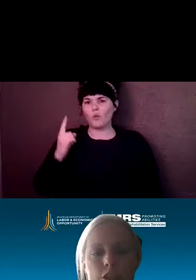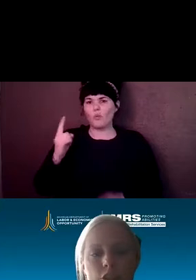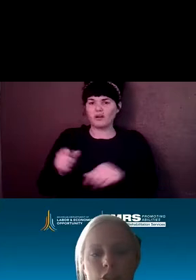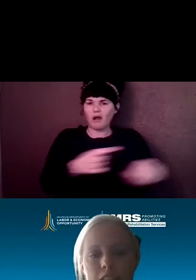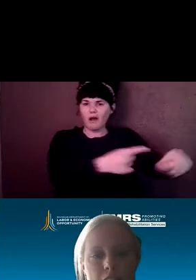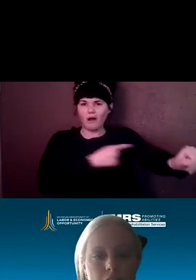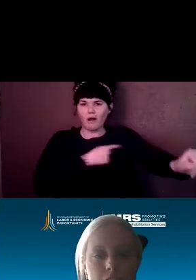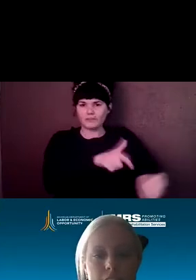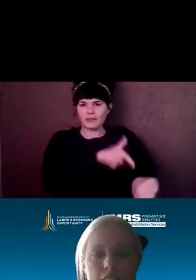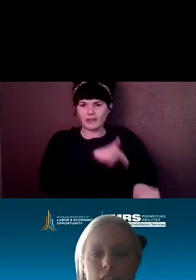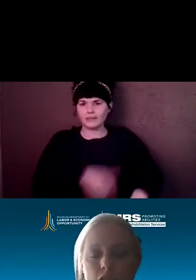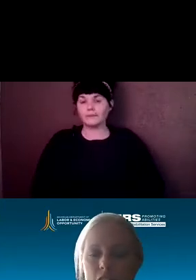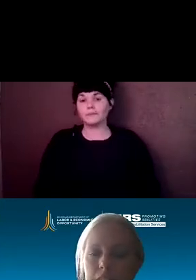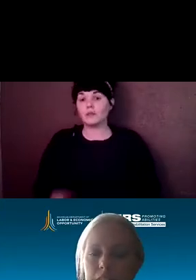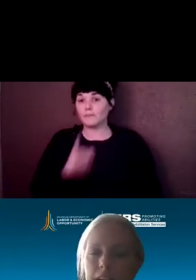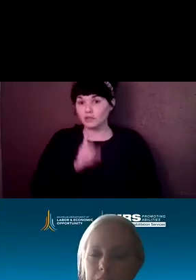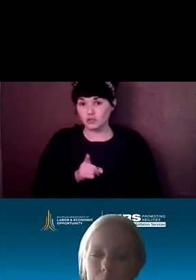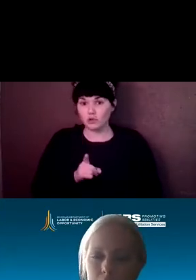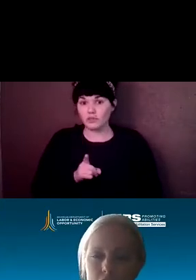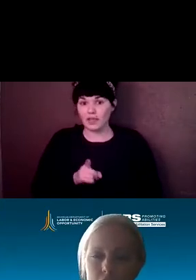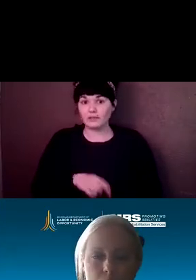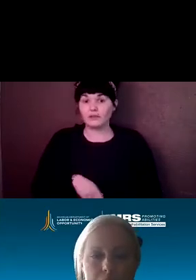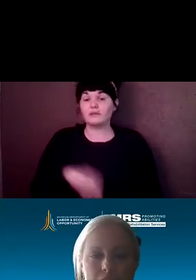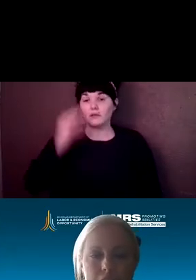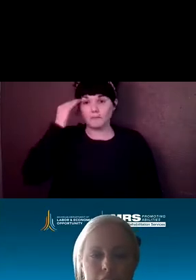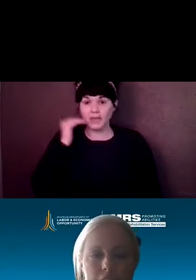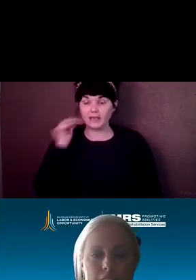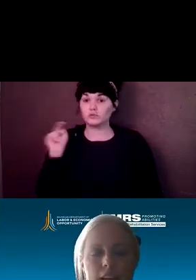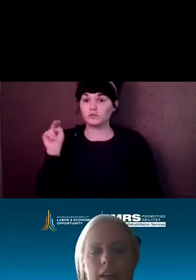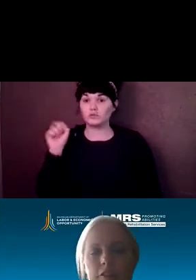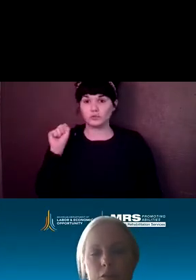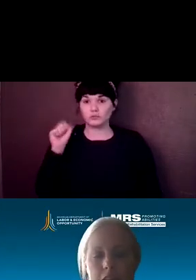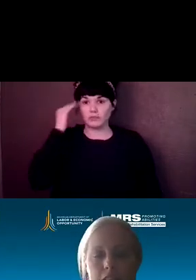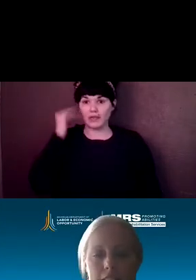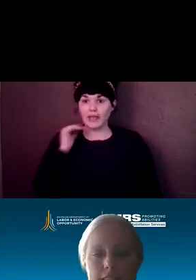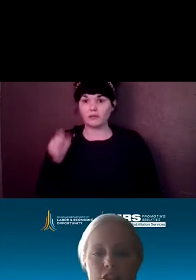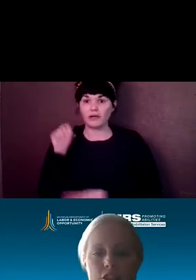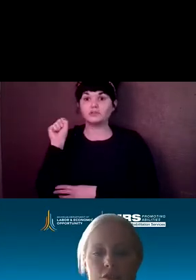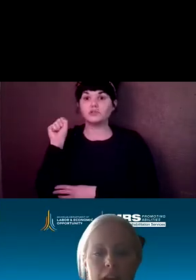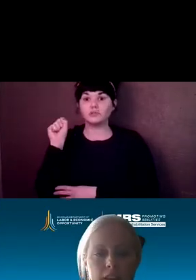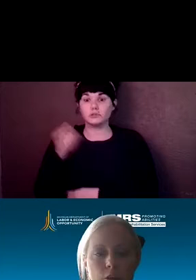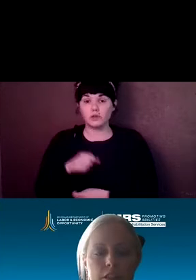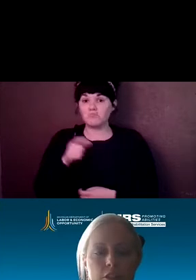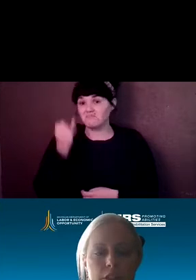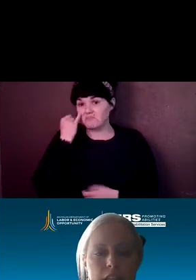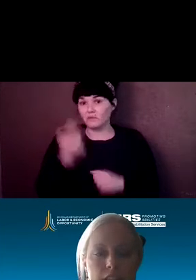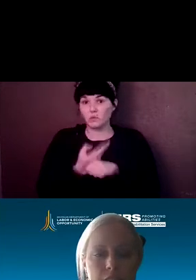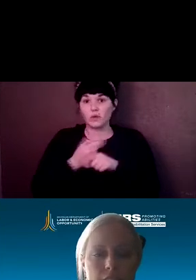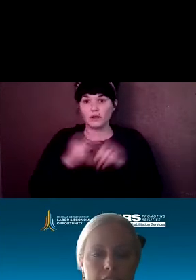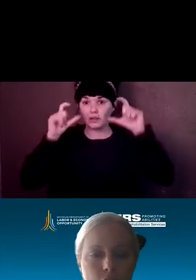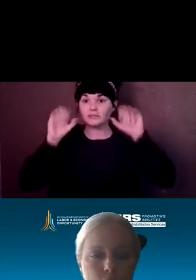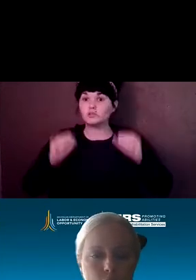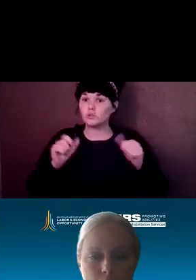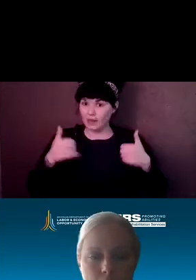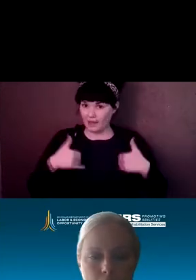ensure that the neck is neutral and the head postures are maintained, if you wear glasses, you may lower the screen slightly